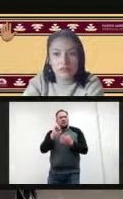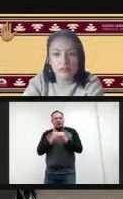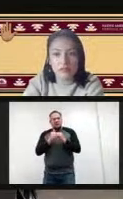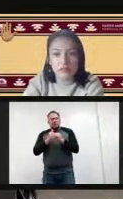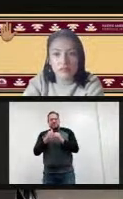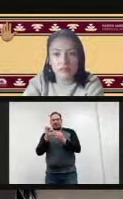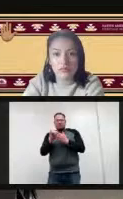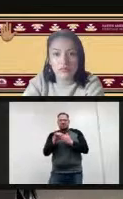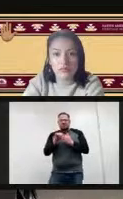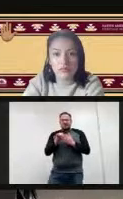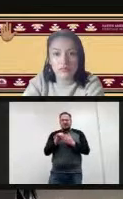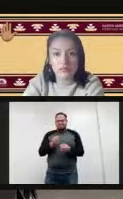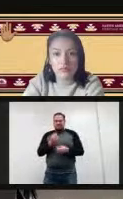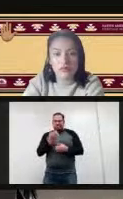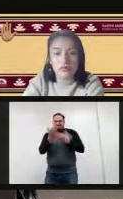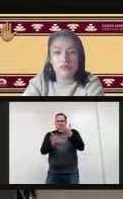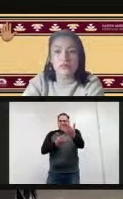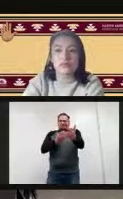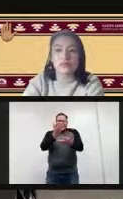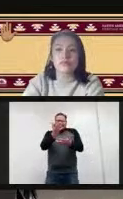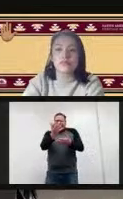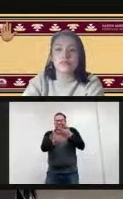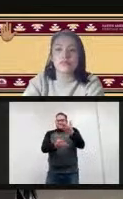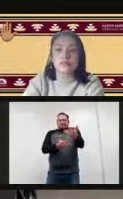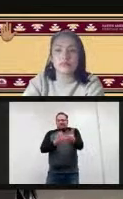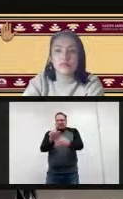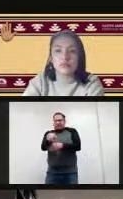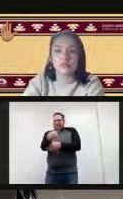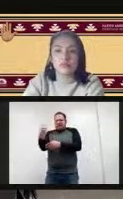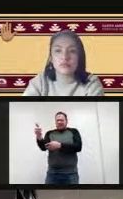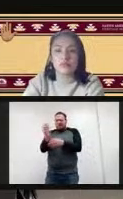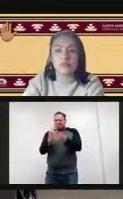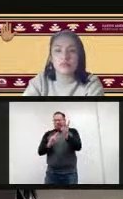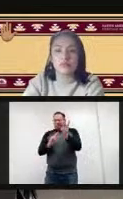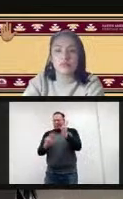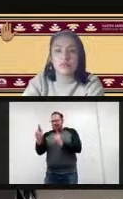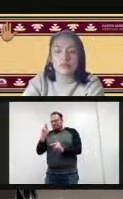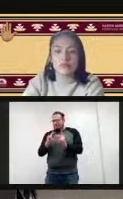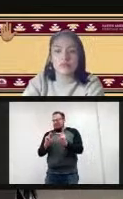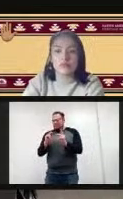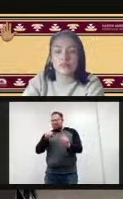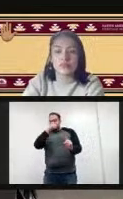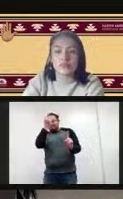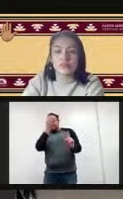come across, you know, to other applicants and stuff that we were looking at.